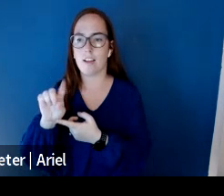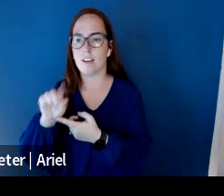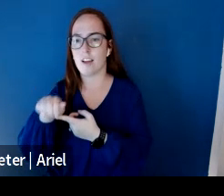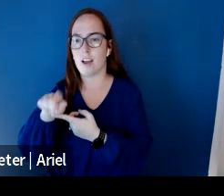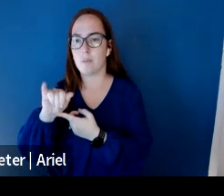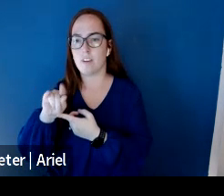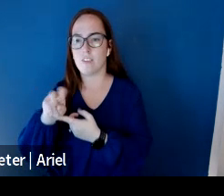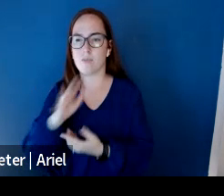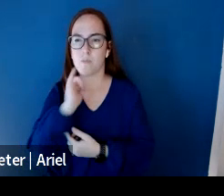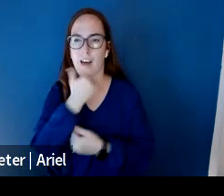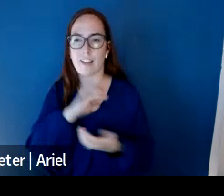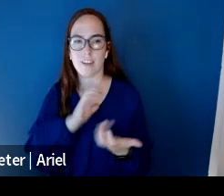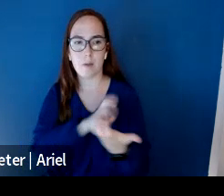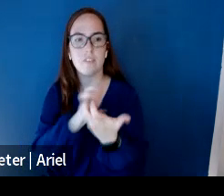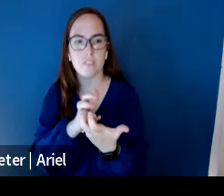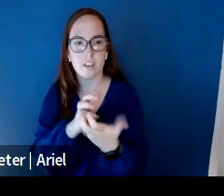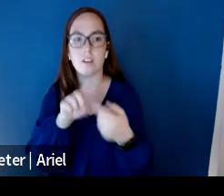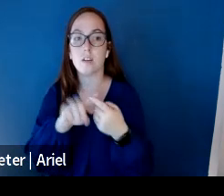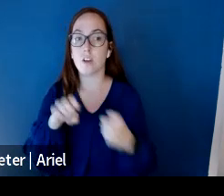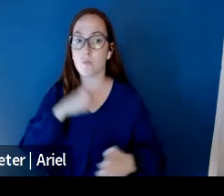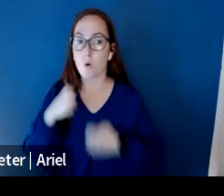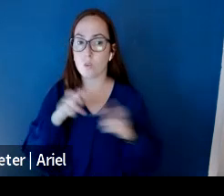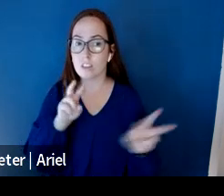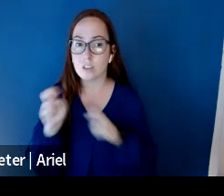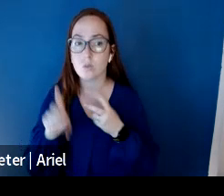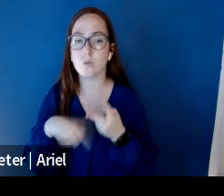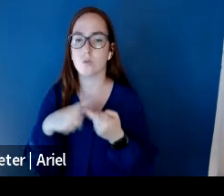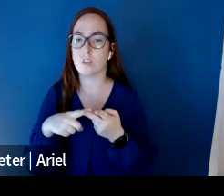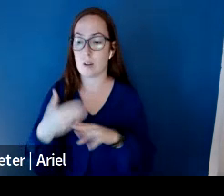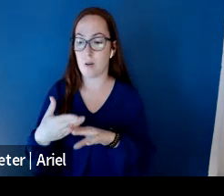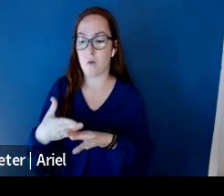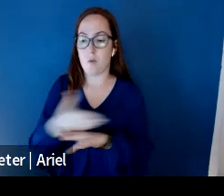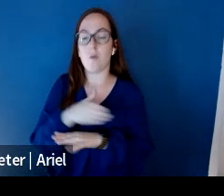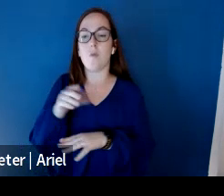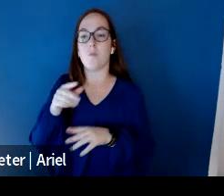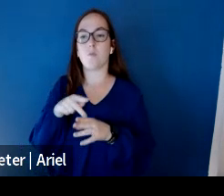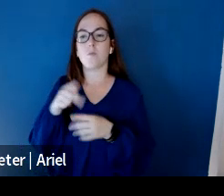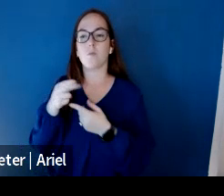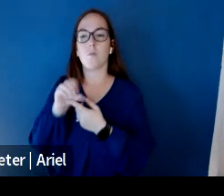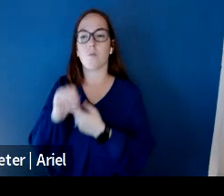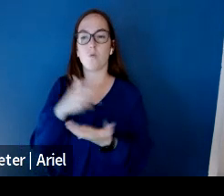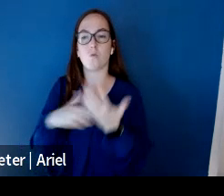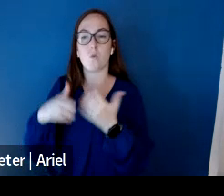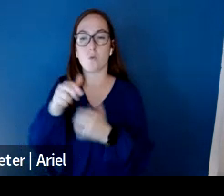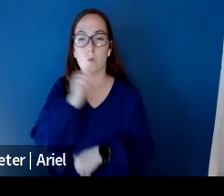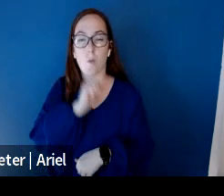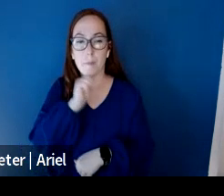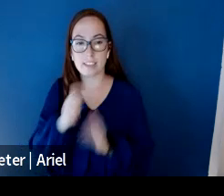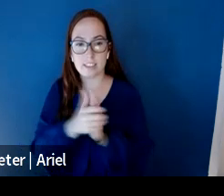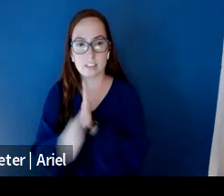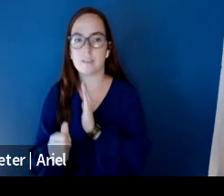and obviously the delayed acquisition of those pro-social coping skills. So as you can see, BEAR